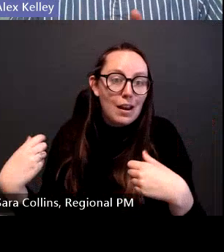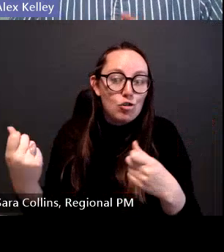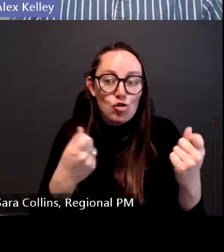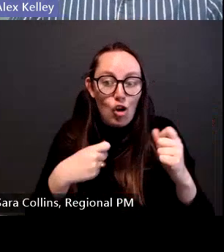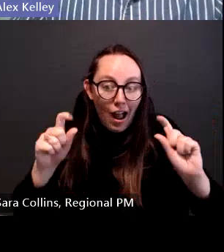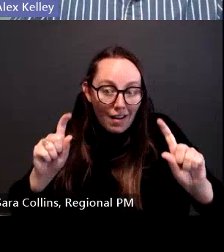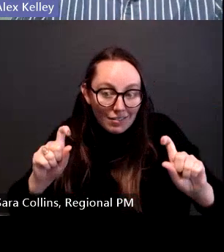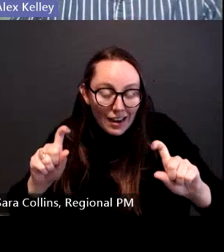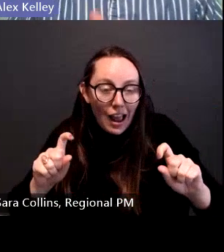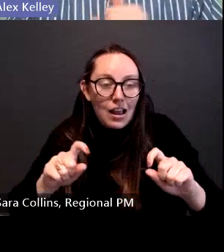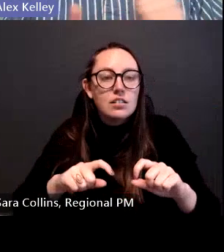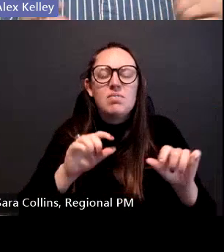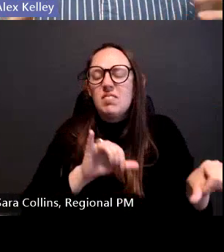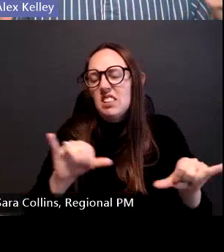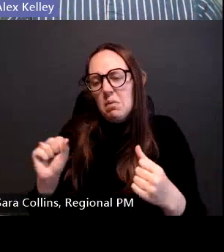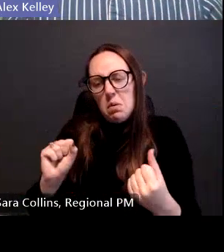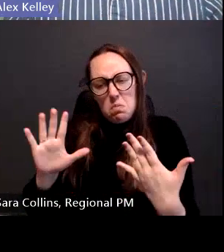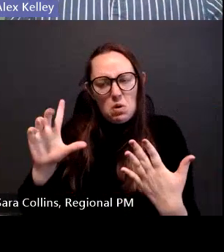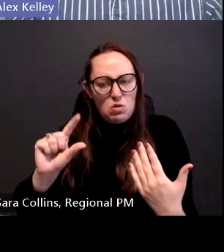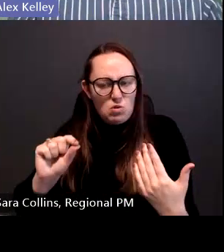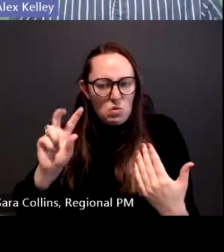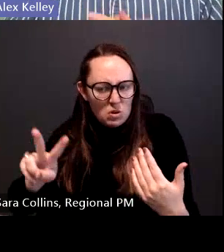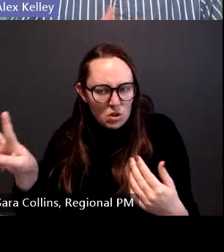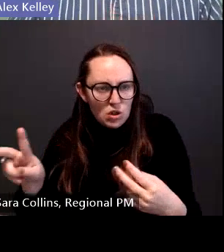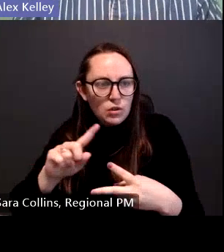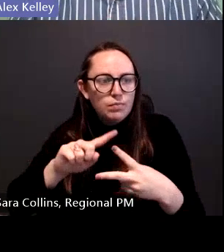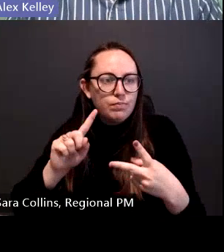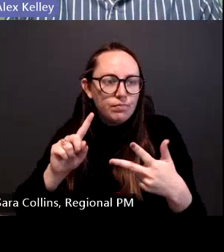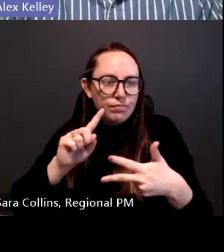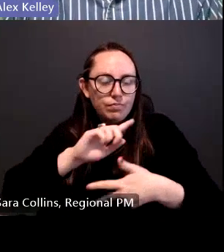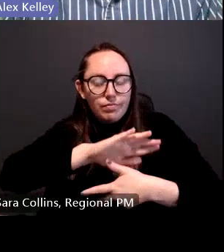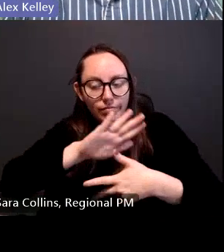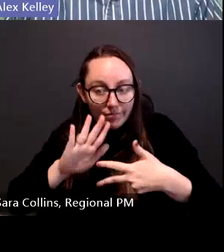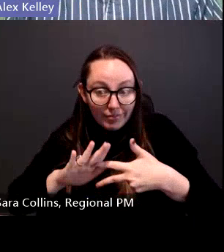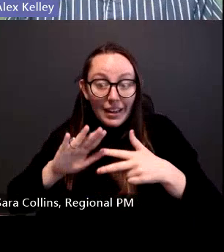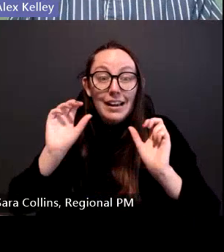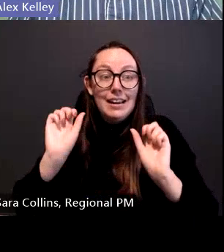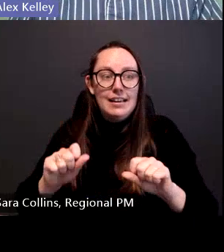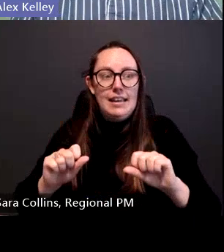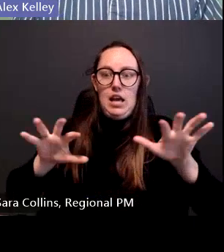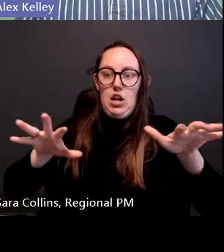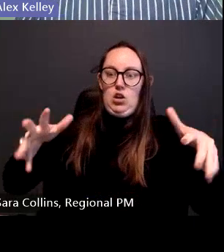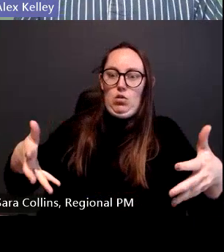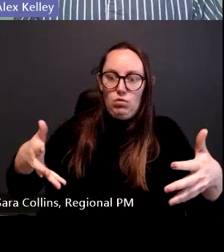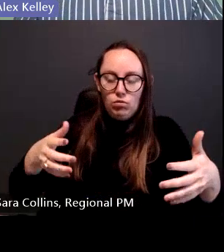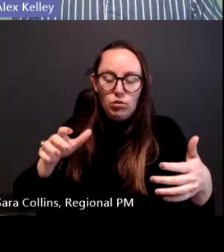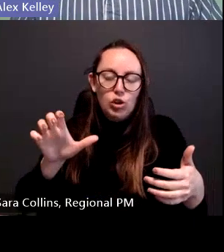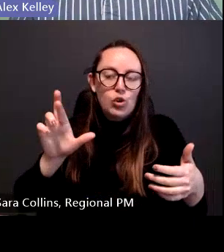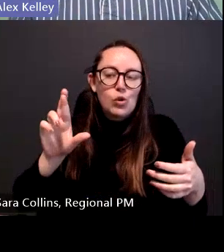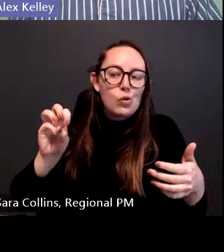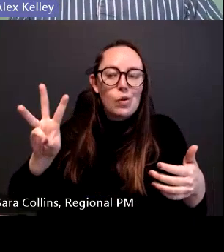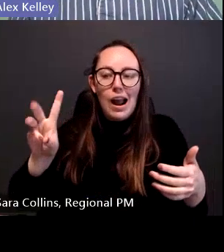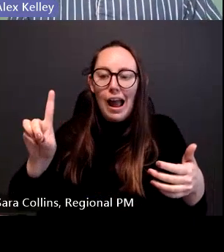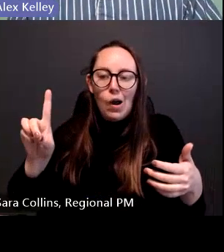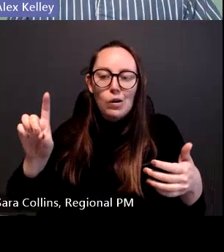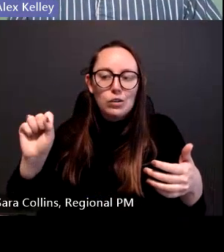of a crowdsourced drive test framework to collect data on the roads that the